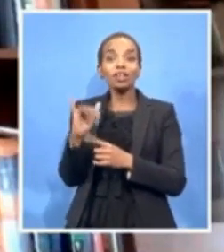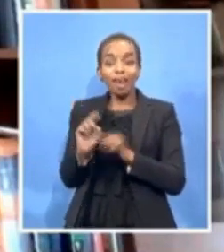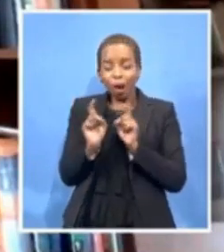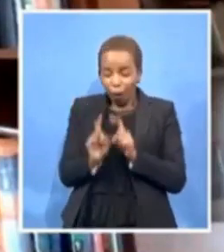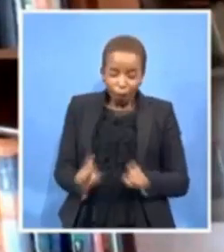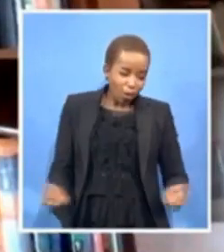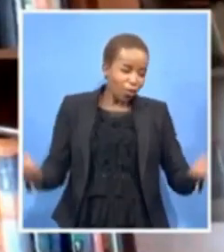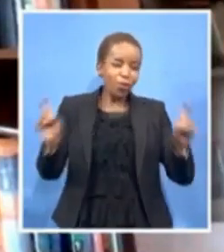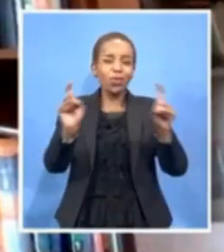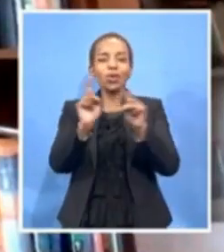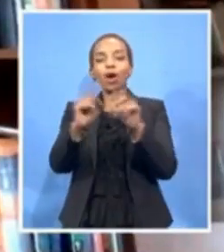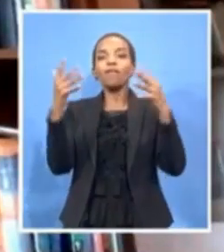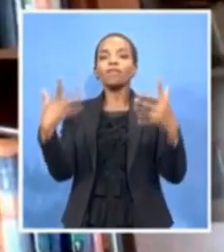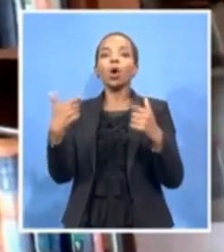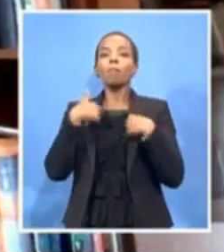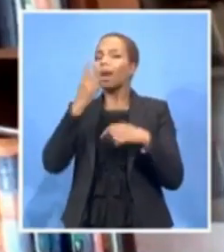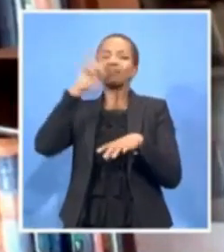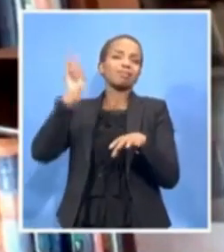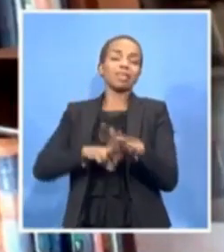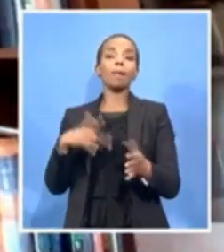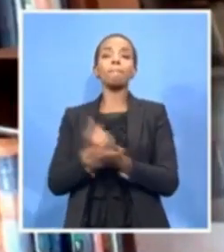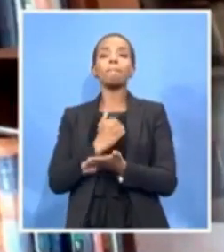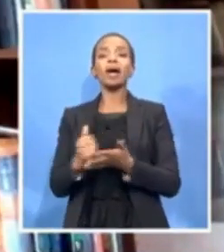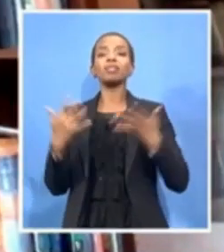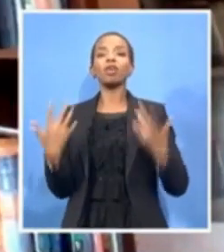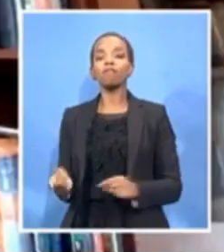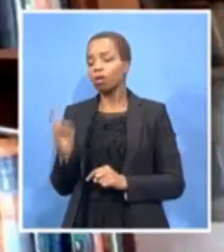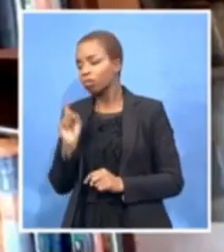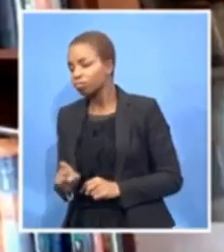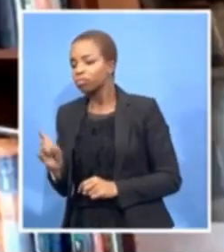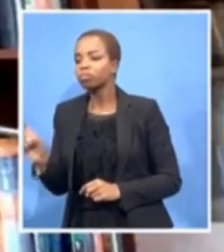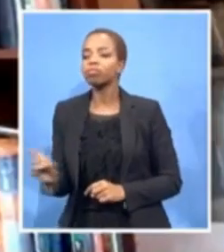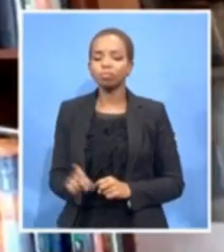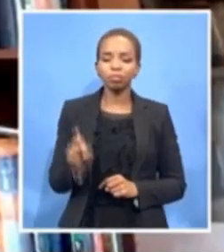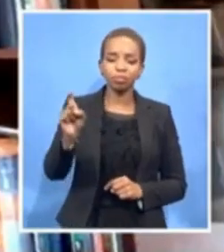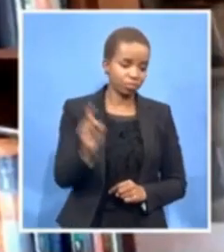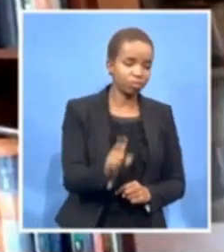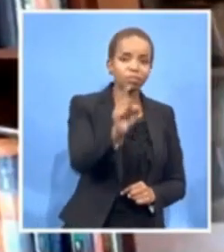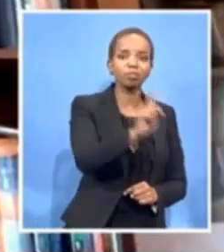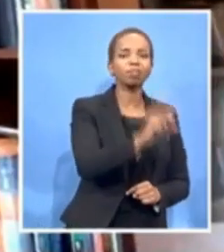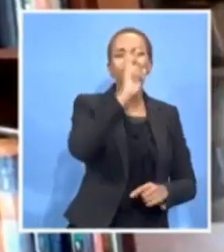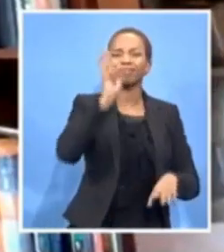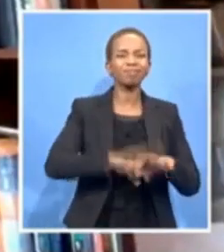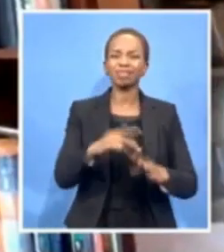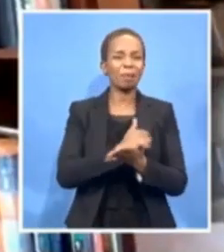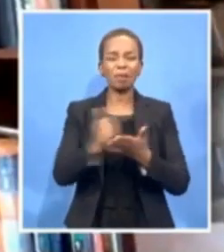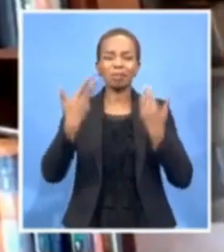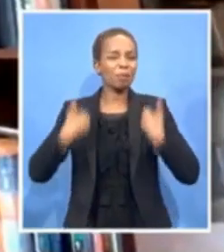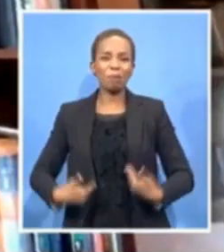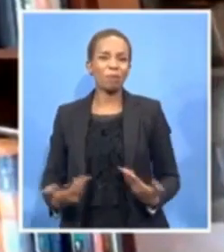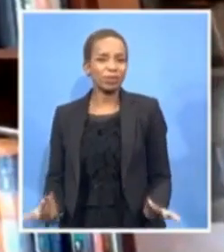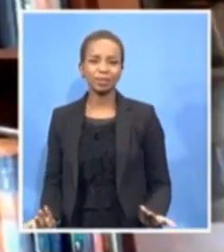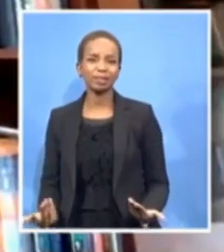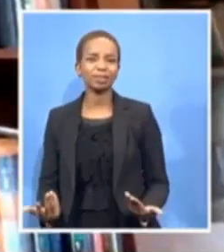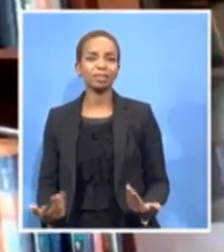way. Today, Africa has currencies, which none of which is called a hard currency. We are